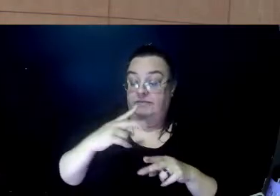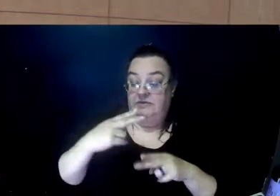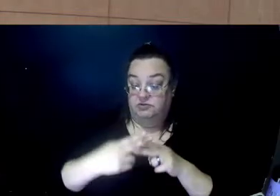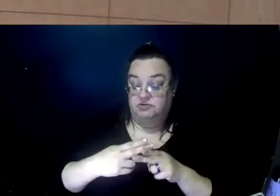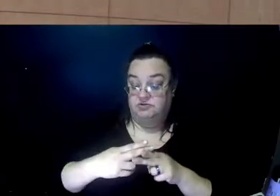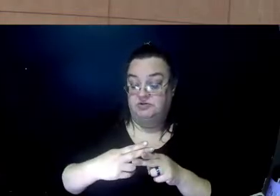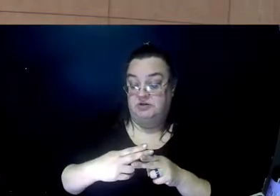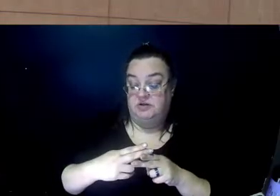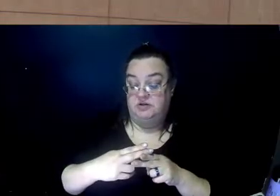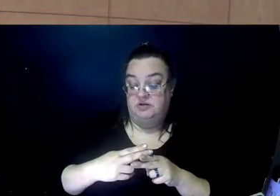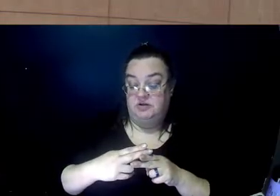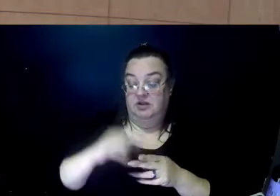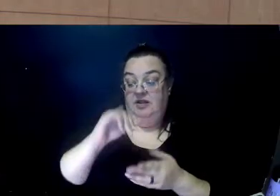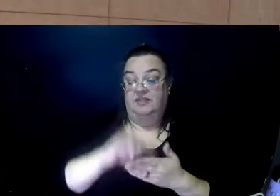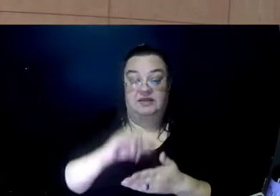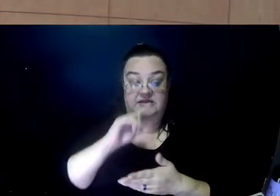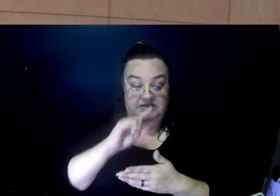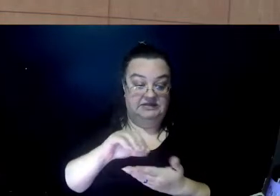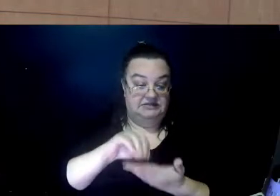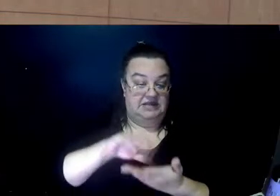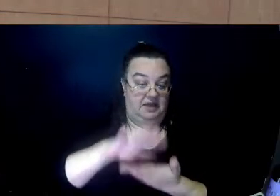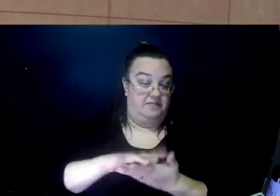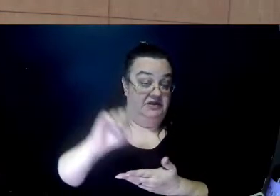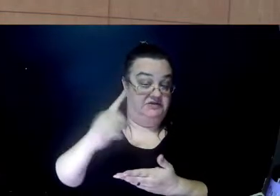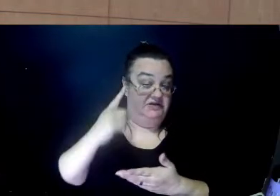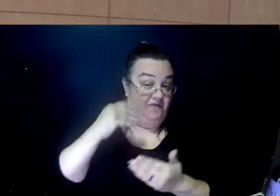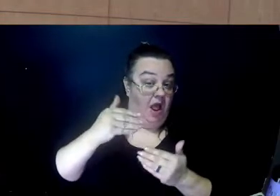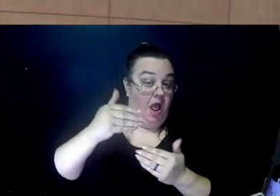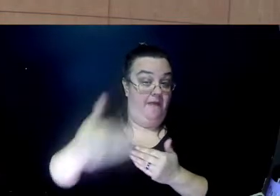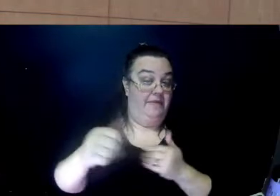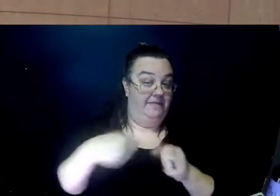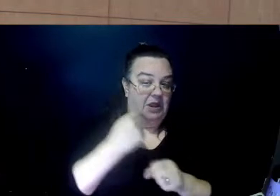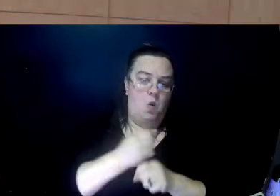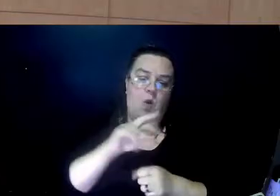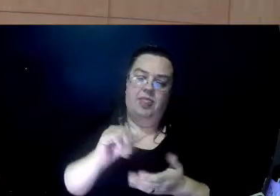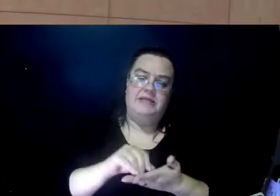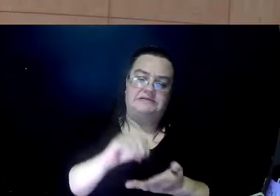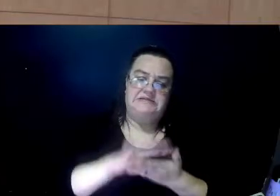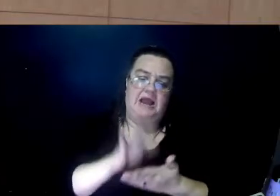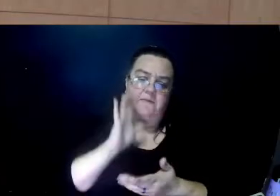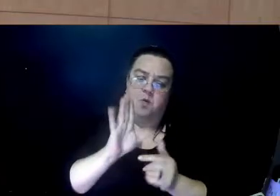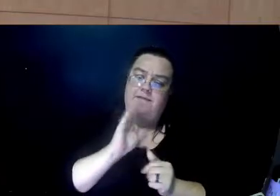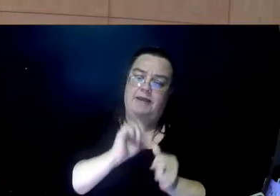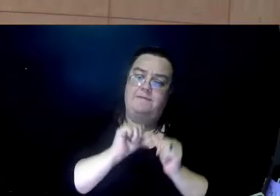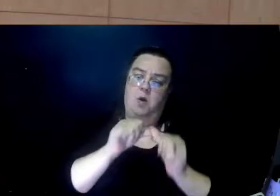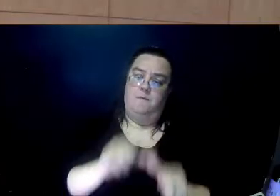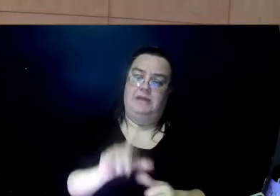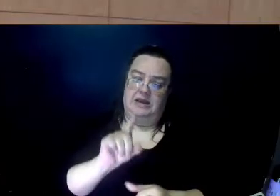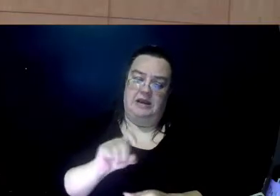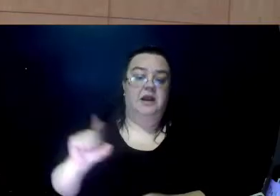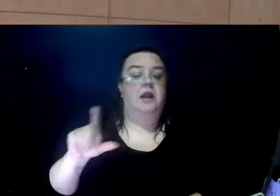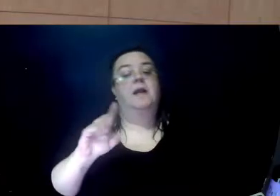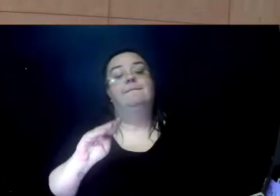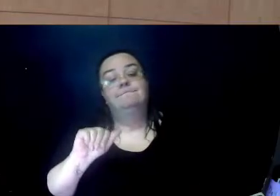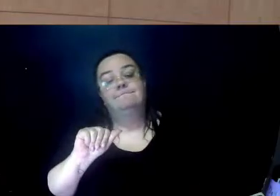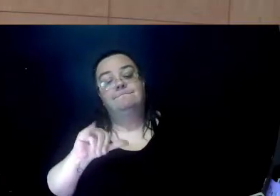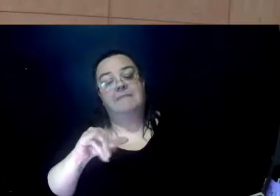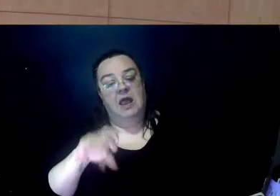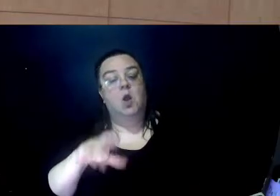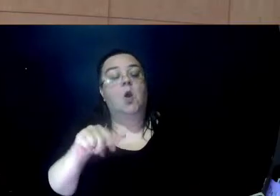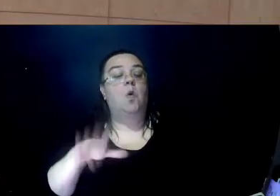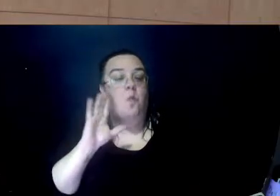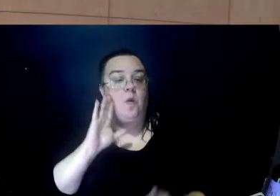a document just for the upcoming year, or is this is a permanent document? No, I mean, it would be a